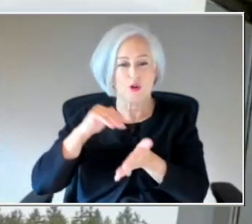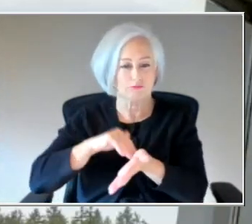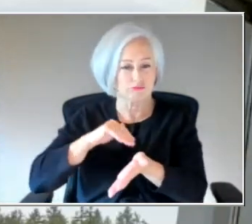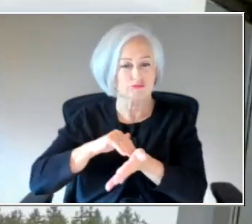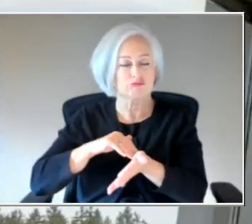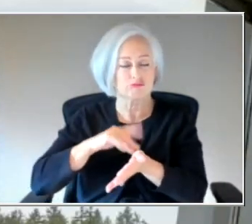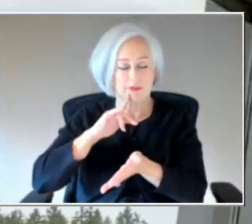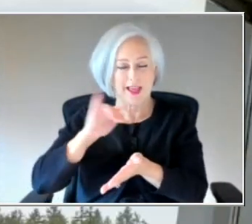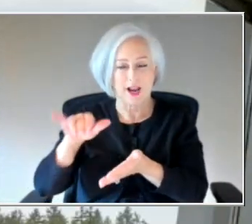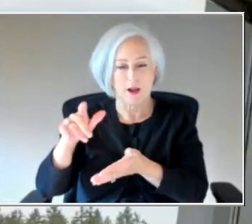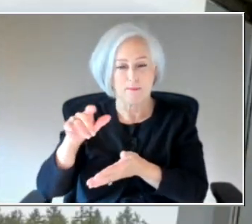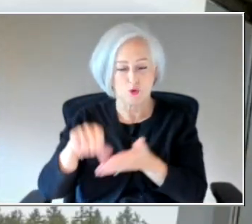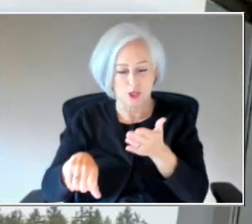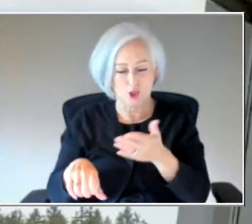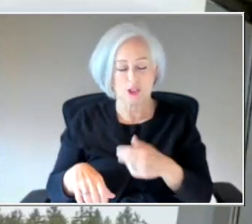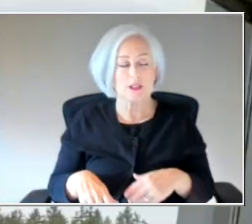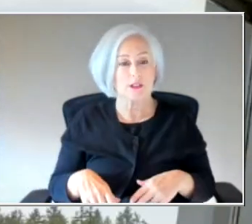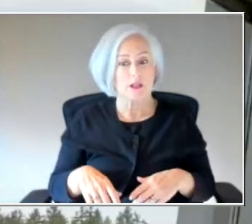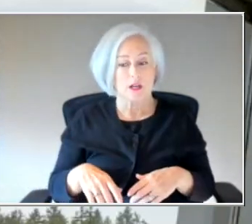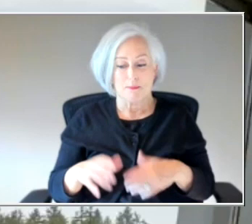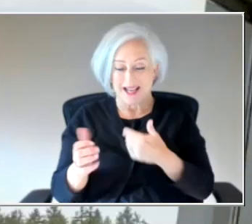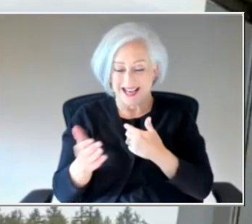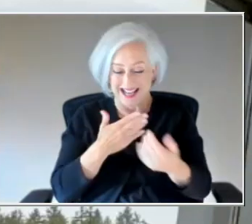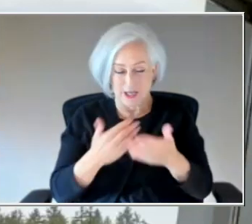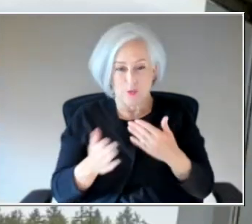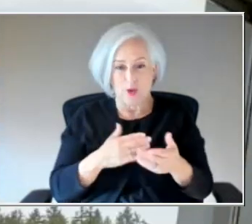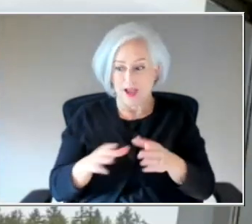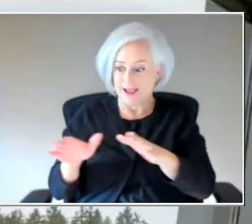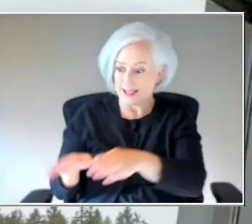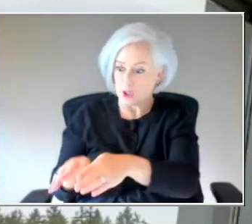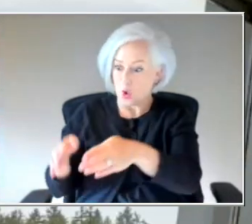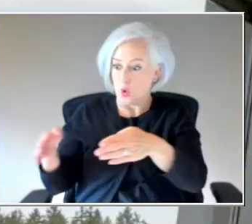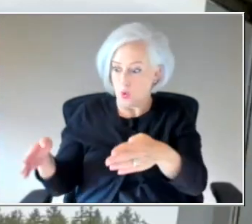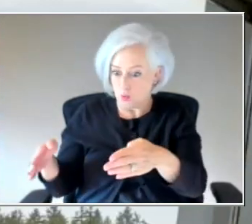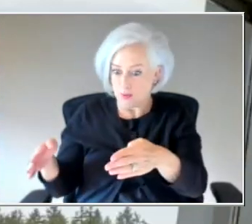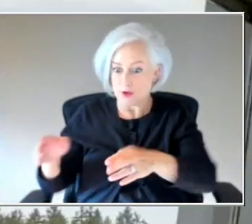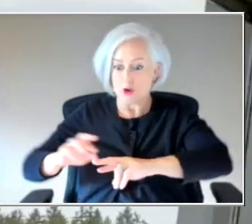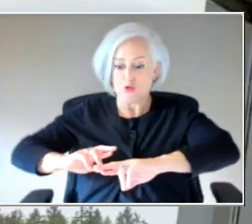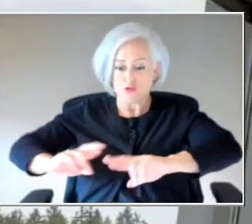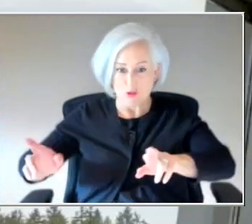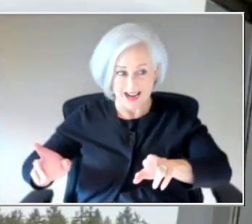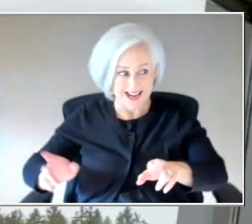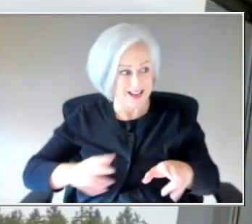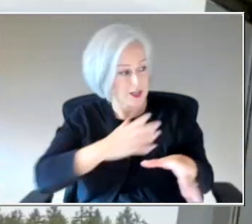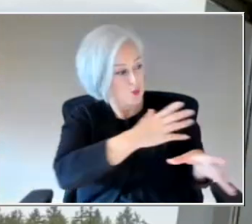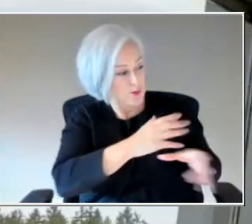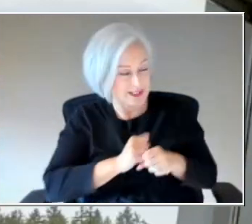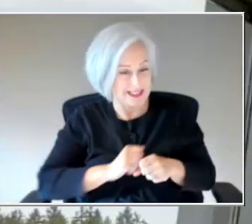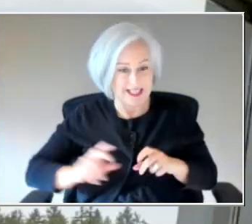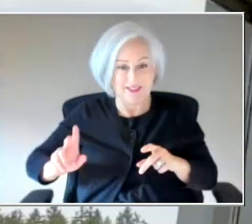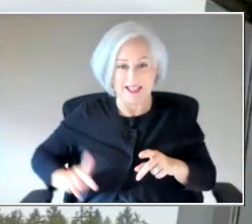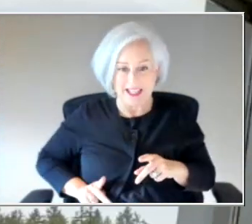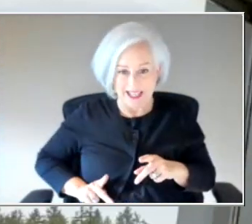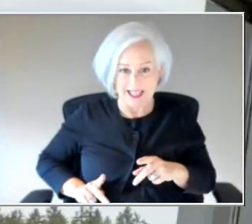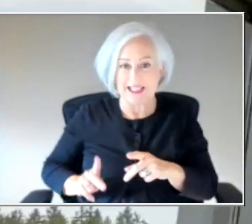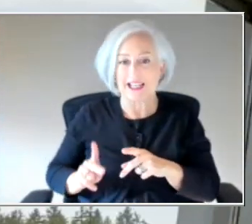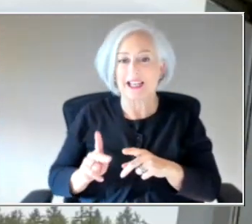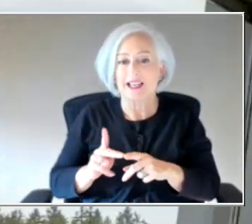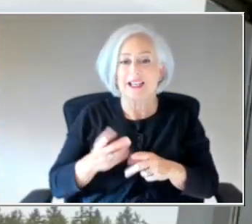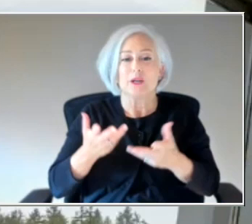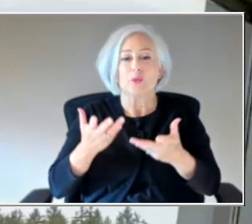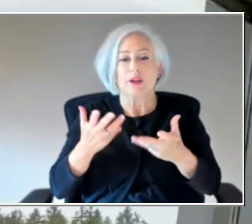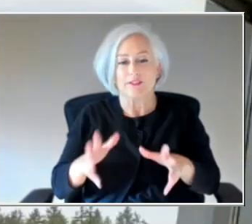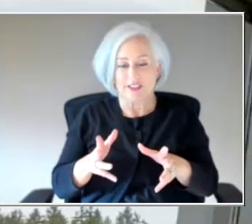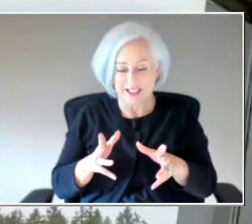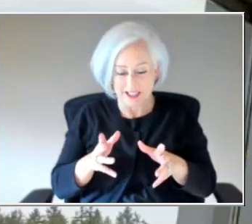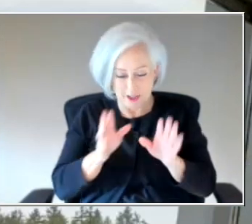sure the exposure is ready. So when that kidney comes over to us, we go to the back table, finish up the dissection, and then get